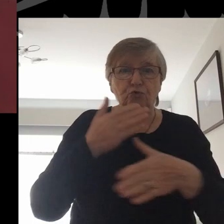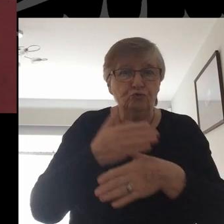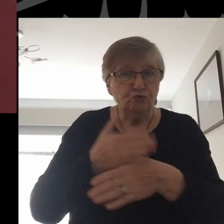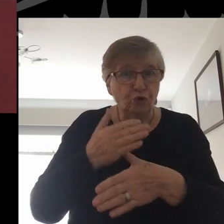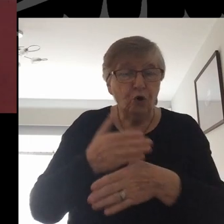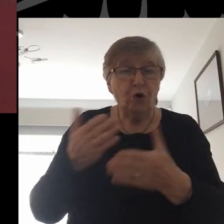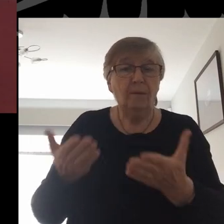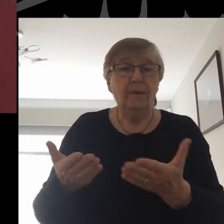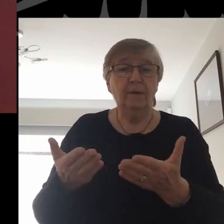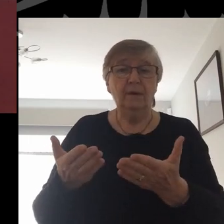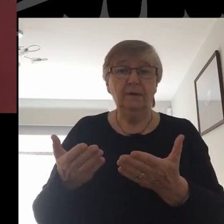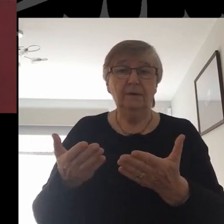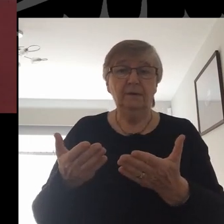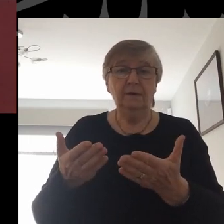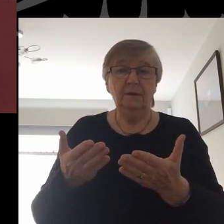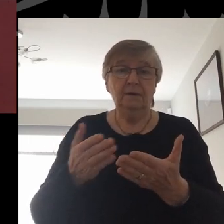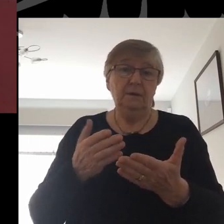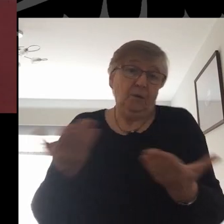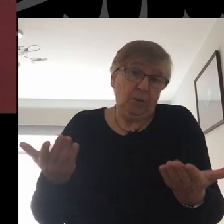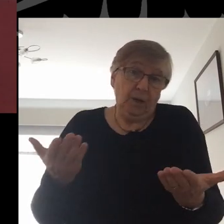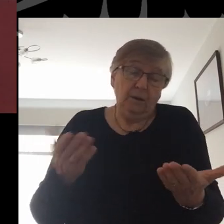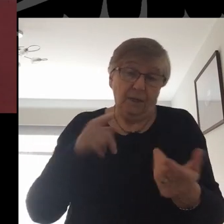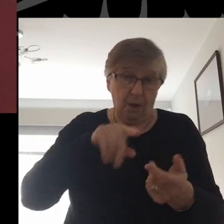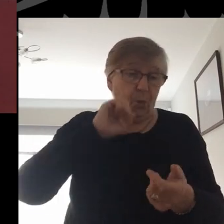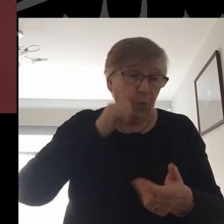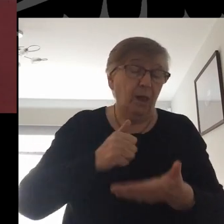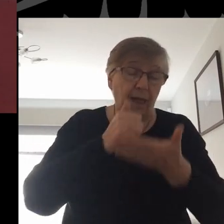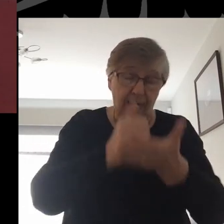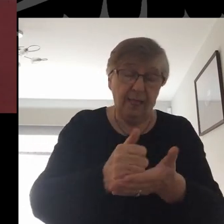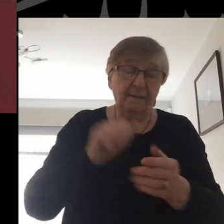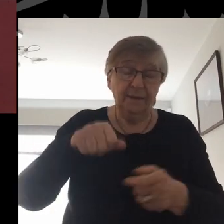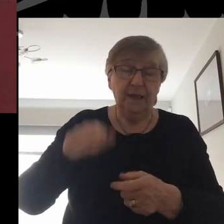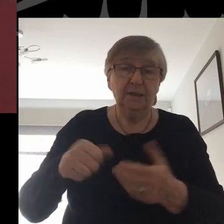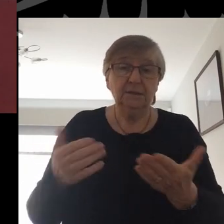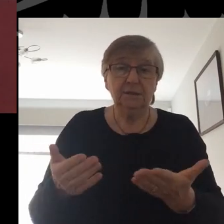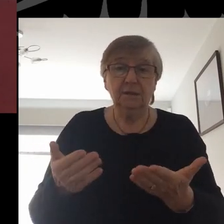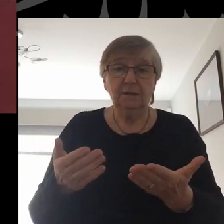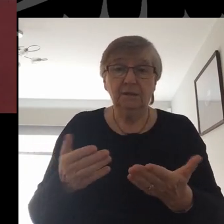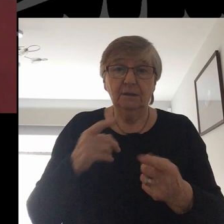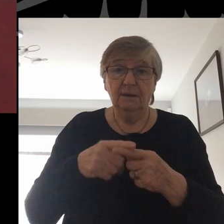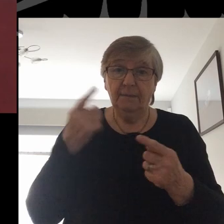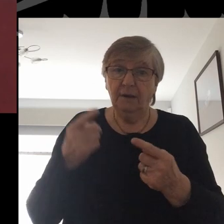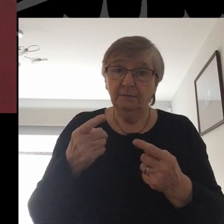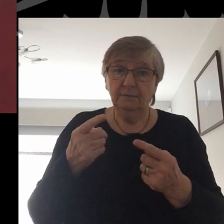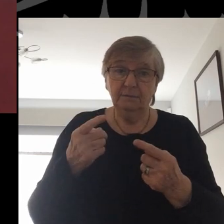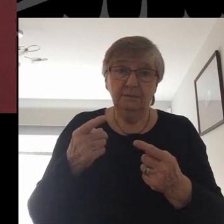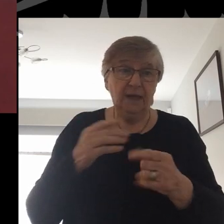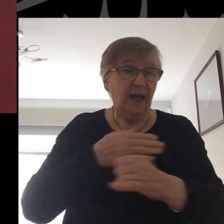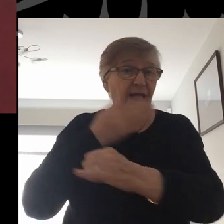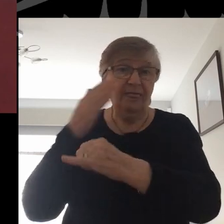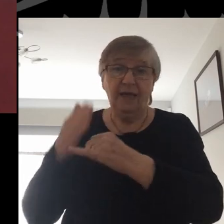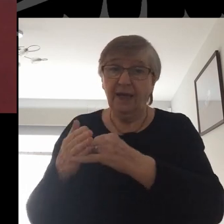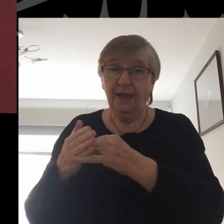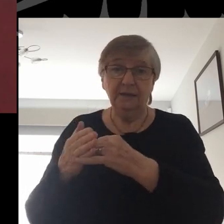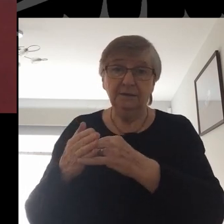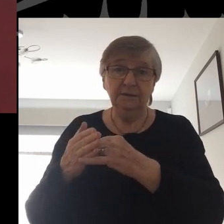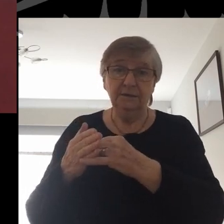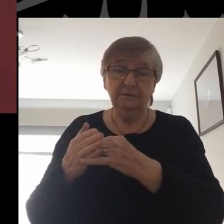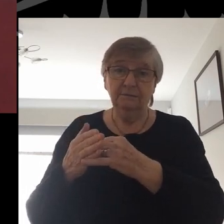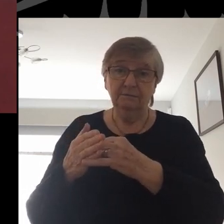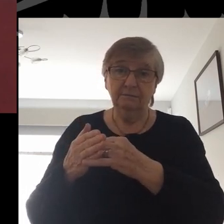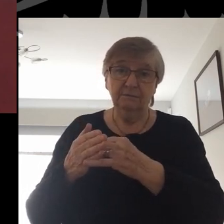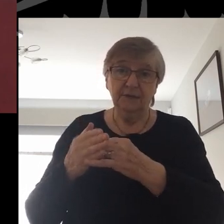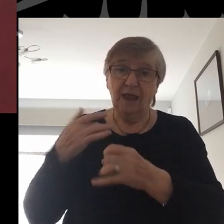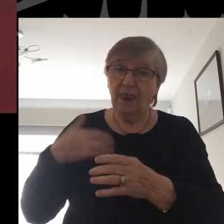a fulfilling career, because, well, that'll help in lots of ways, but that's not going to be ultimately all their life's about.